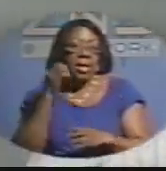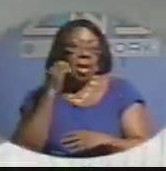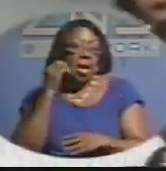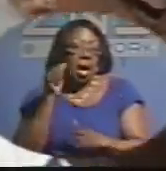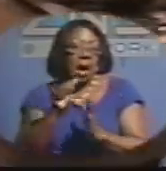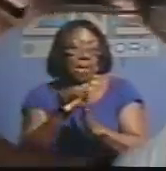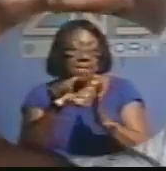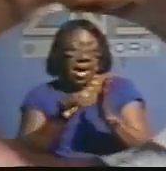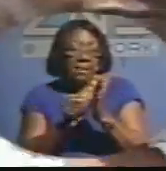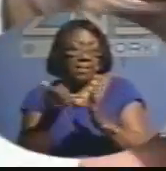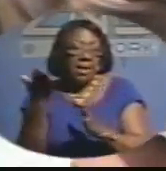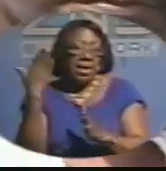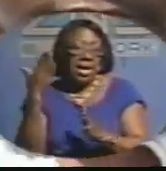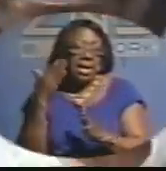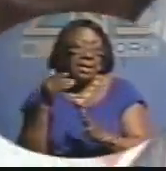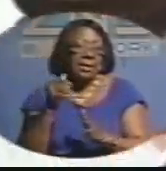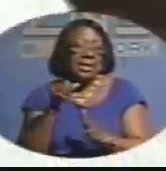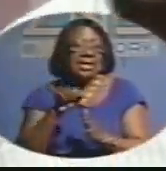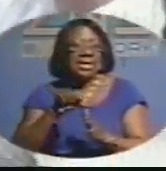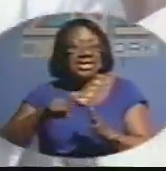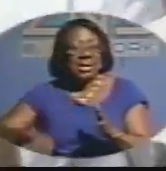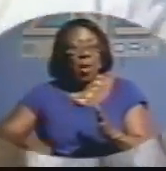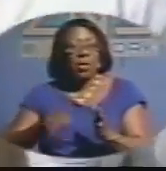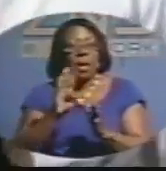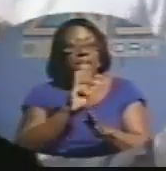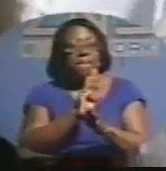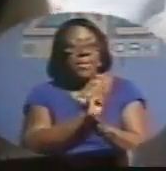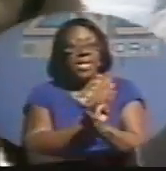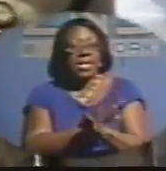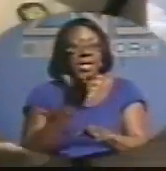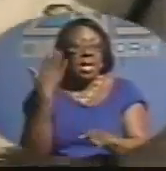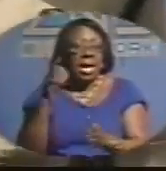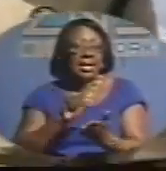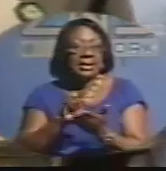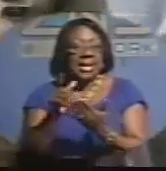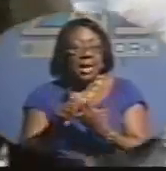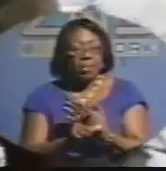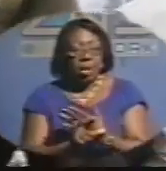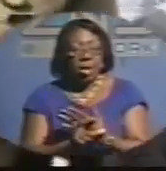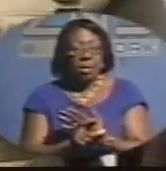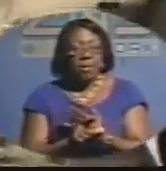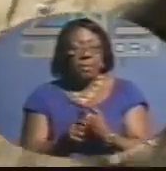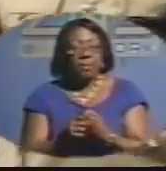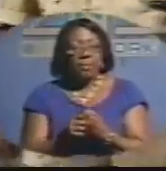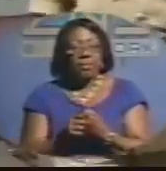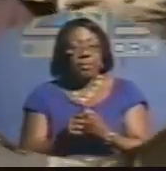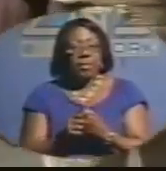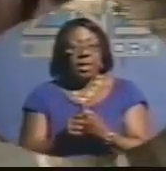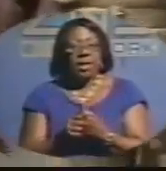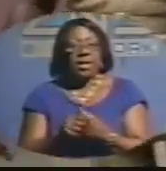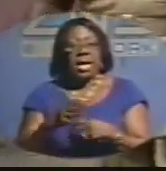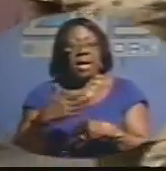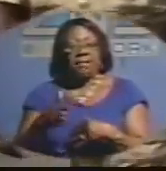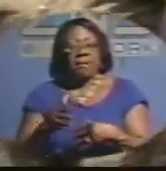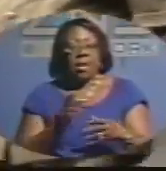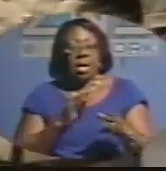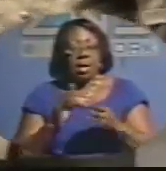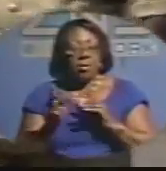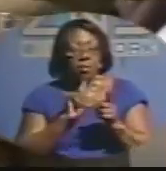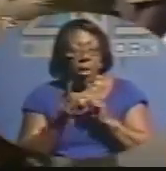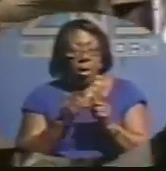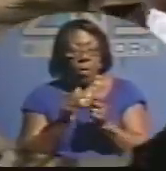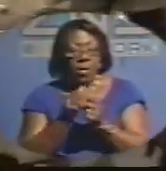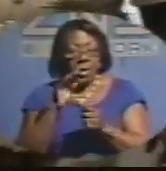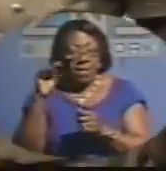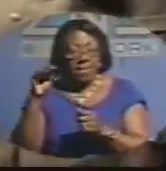Now, Hepburn is accused of allegedly stabbing Brown Cox multiple times about the body following a domestic dispute. She died at the scene.